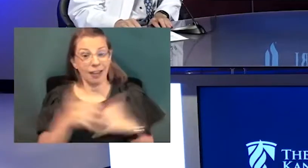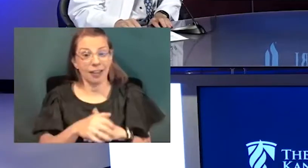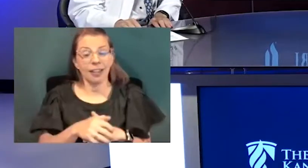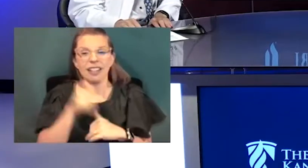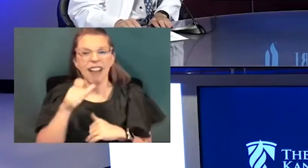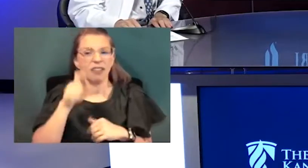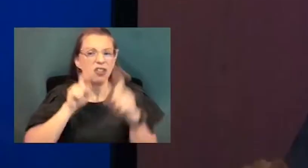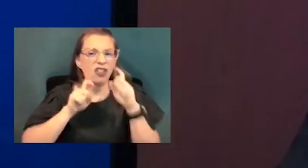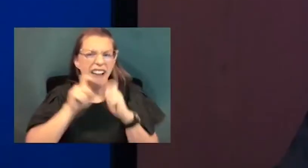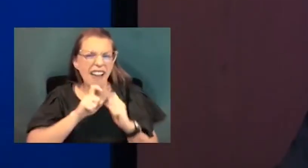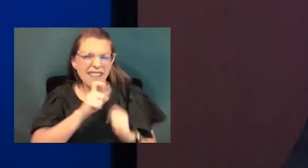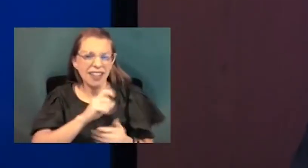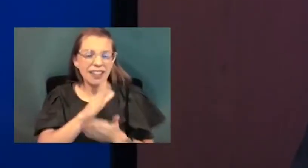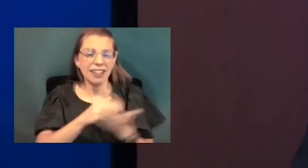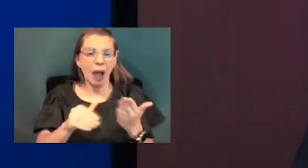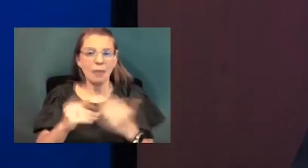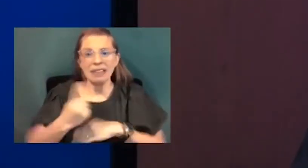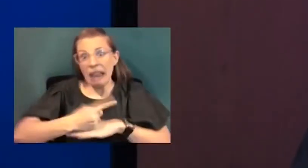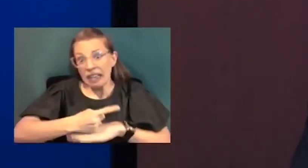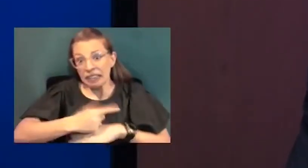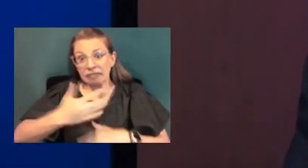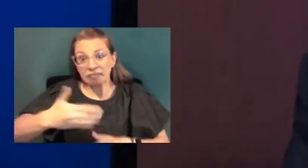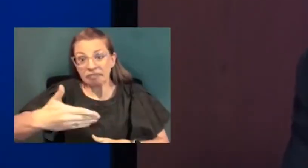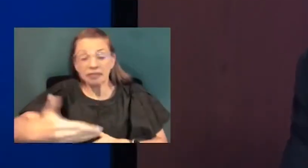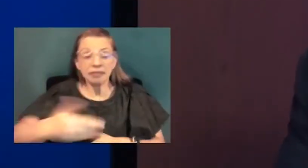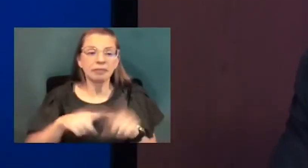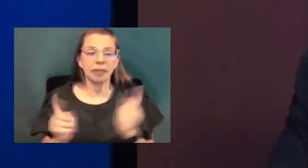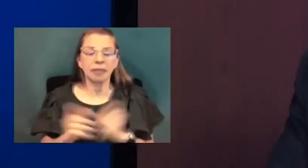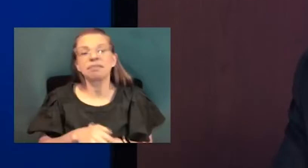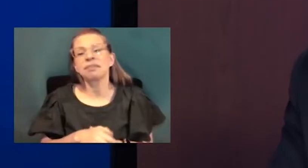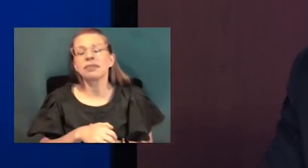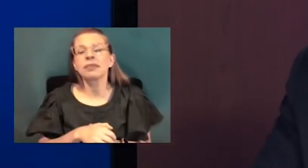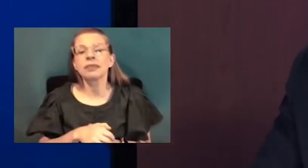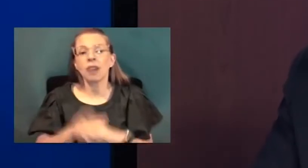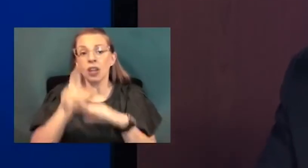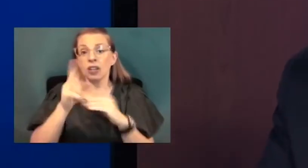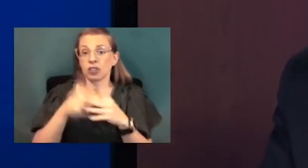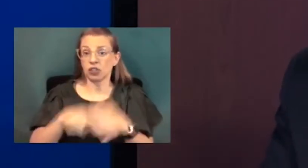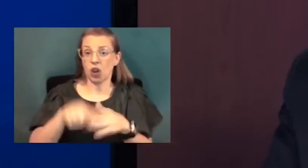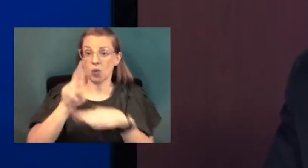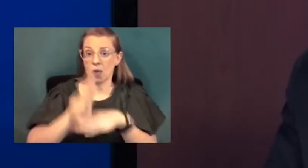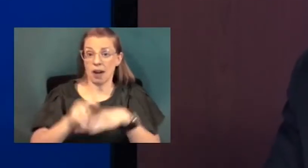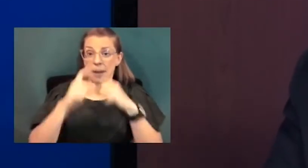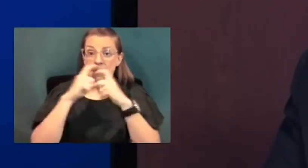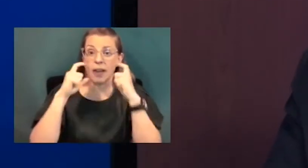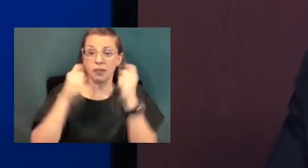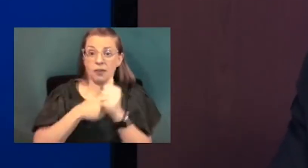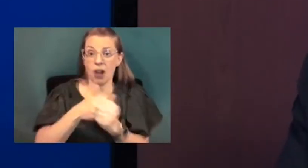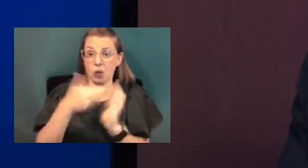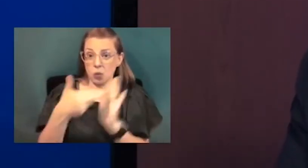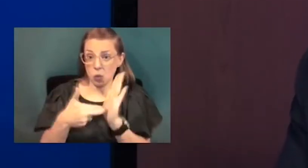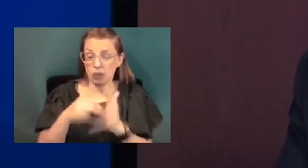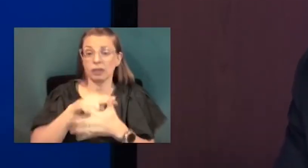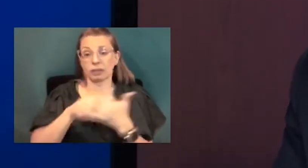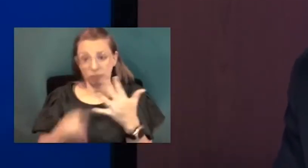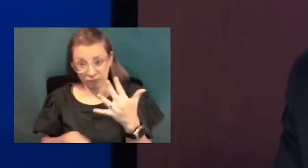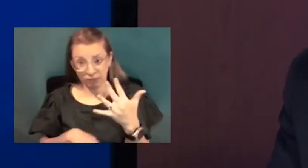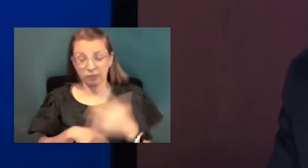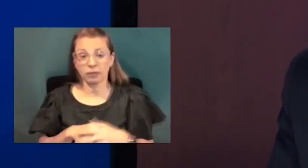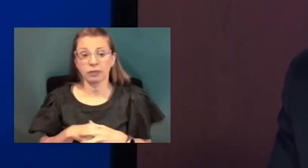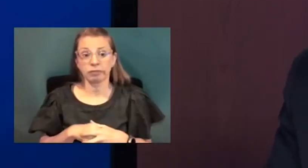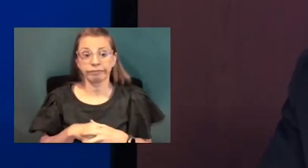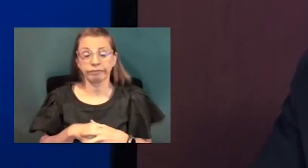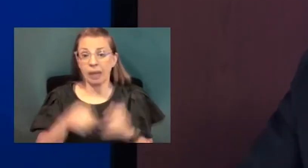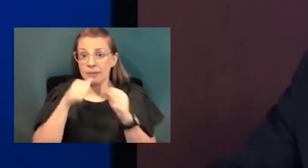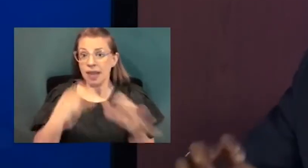helped with the stubble. But, you know, I would note that, you know, you start wearing a mask, you follow the rules, you do those sorts of things. I was blessed to never fall ill